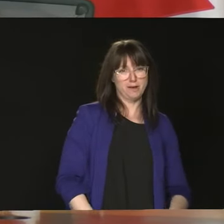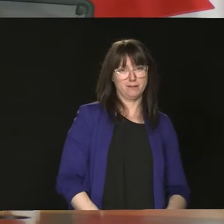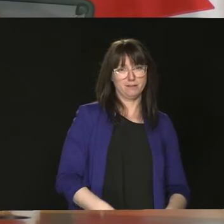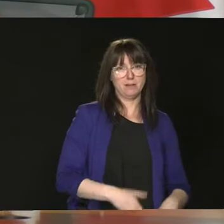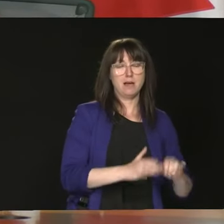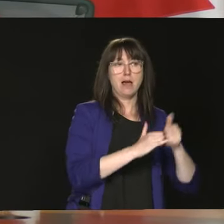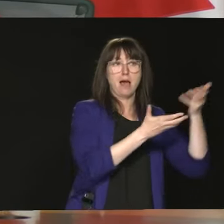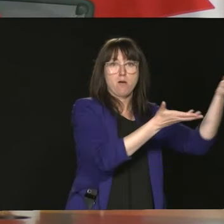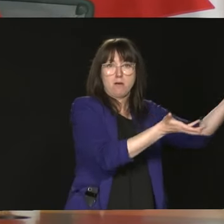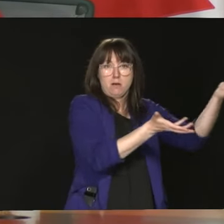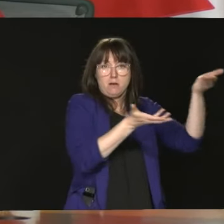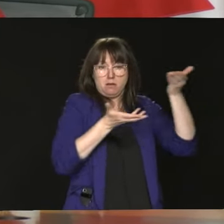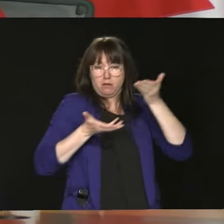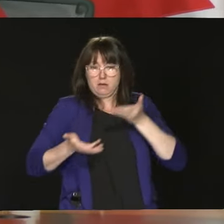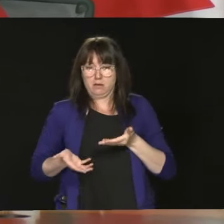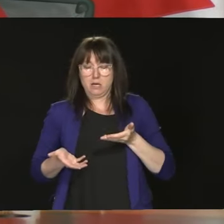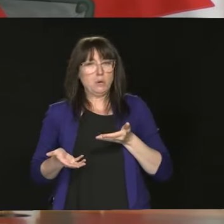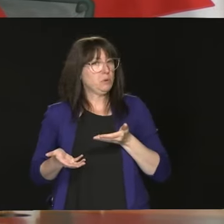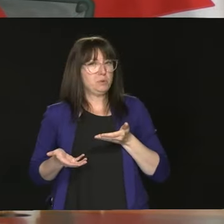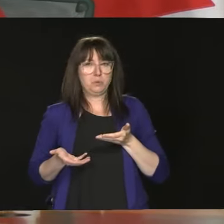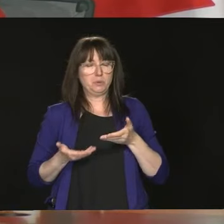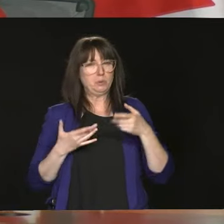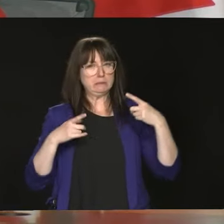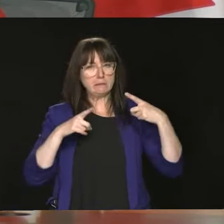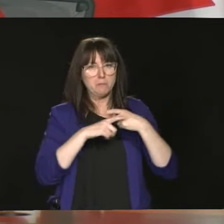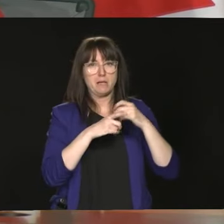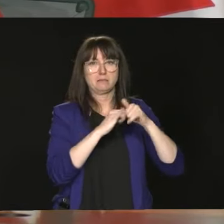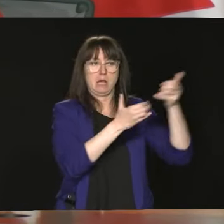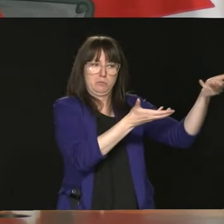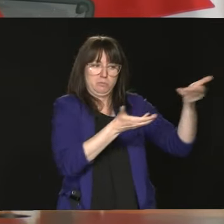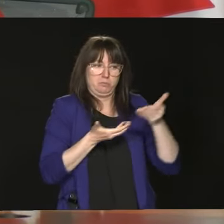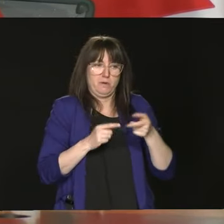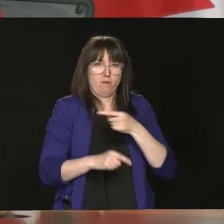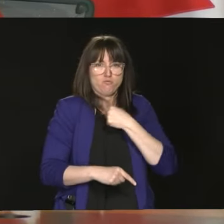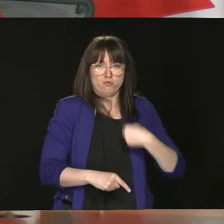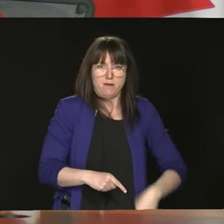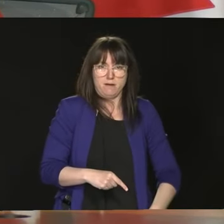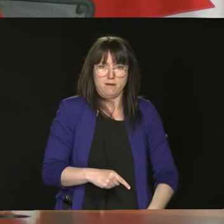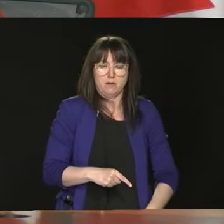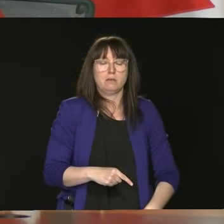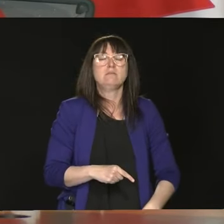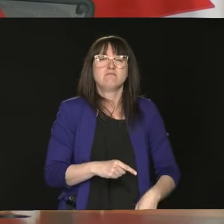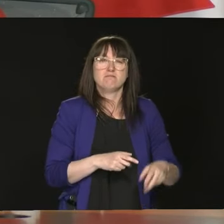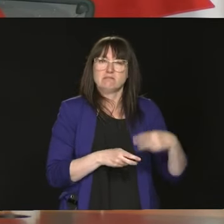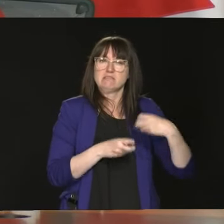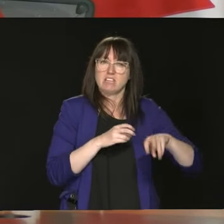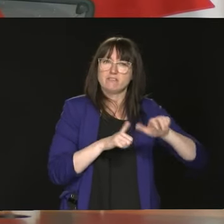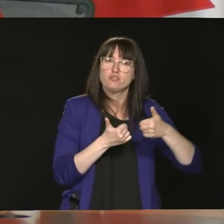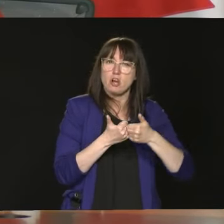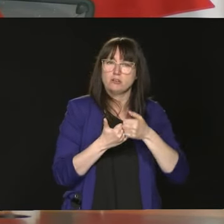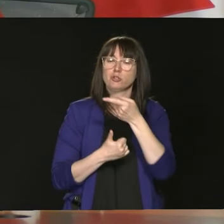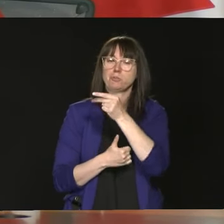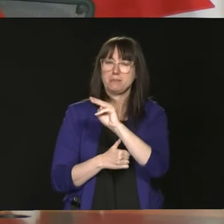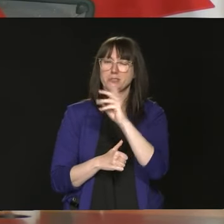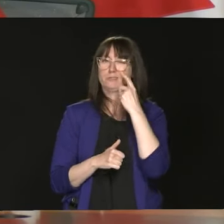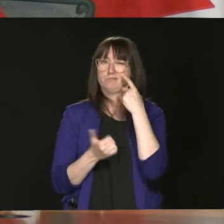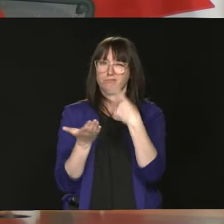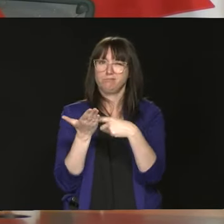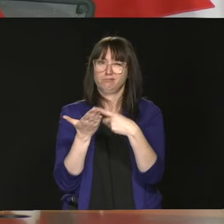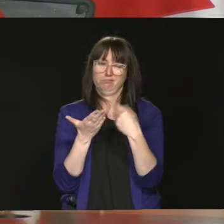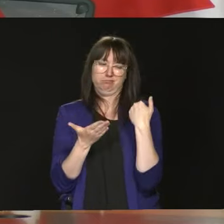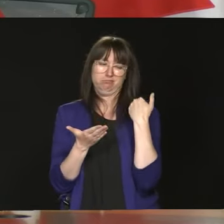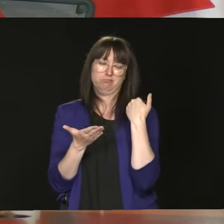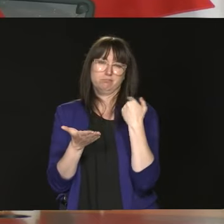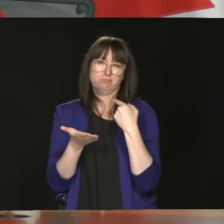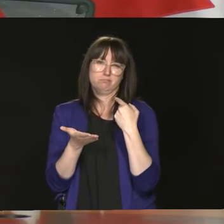highly complex. We have experienced challenges, as the Prime Minister discussed earlier this week. I want